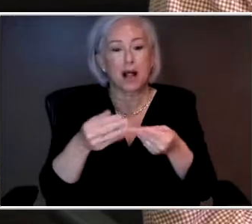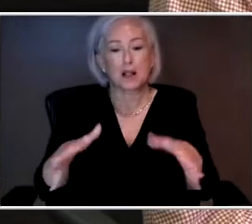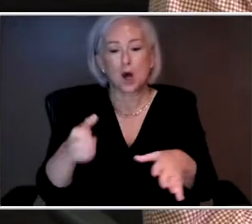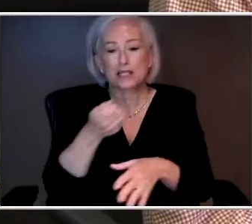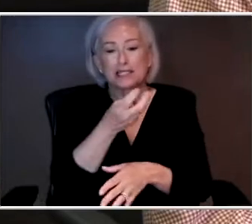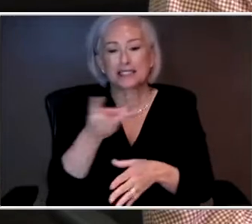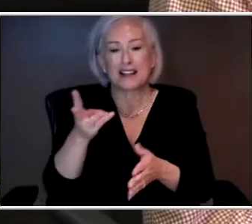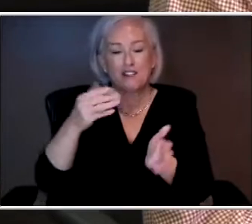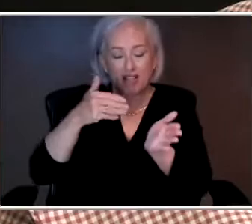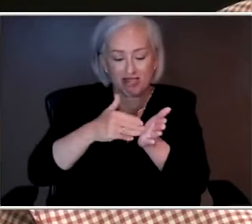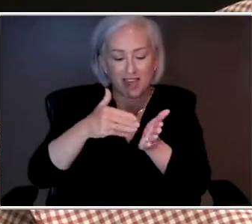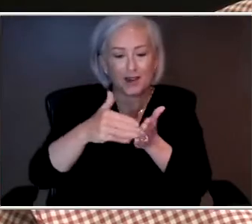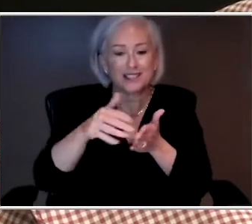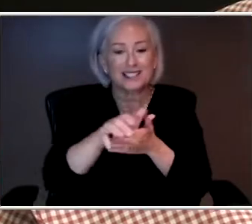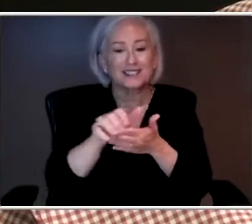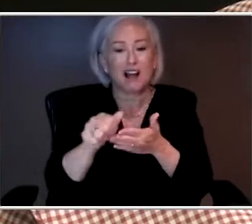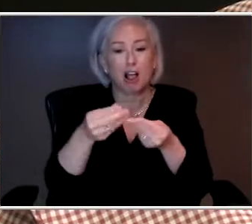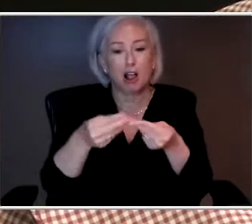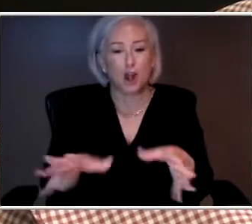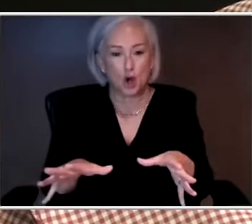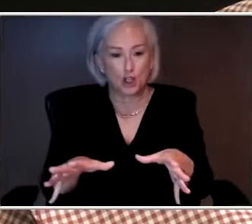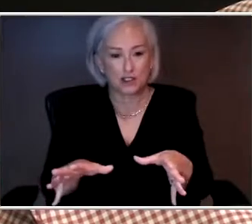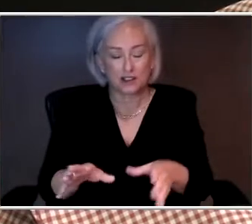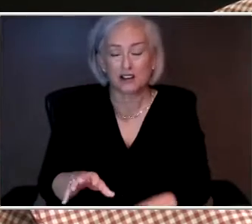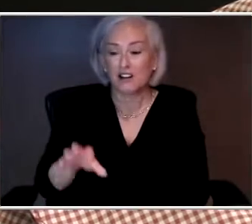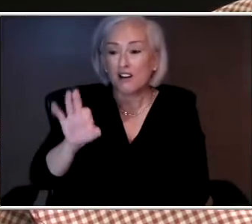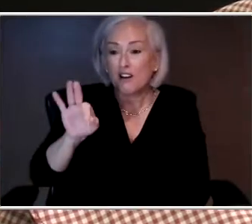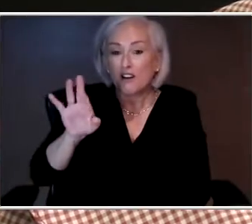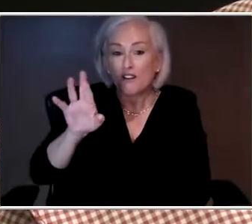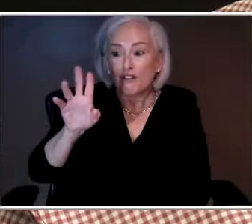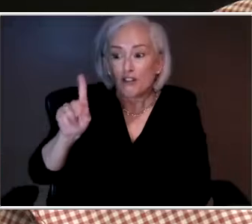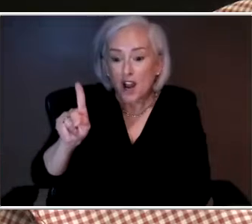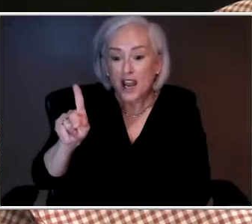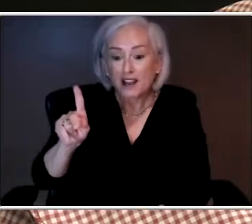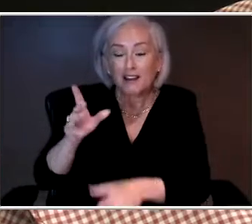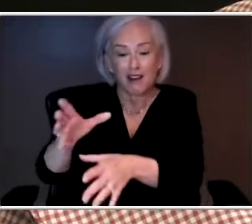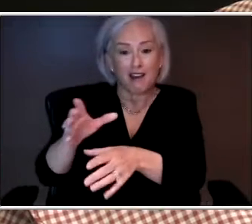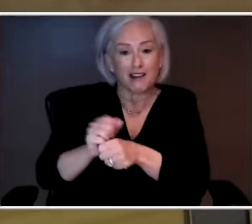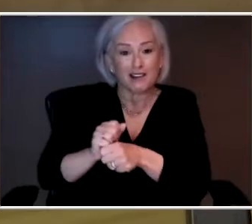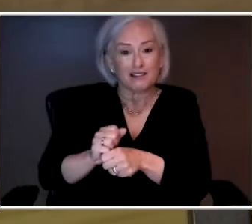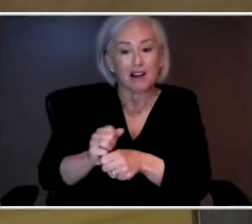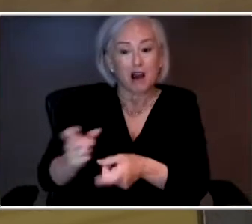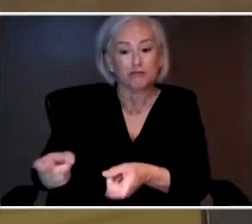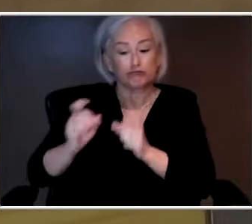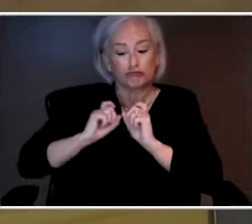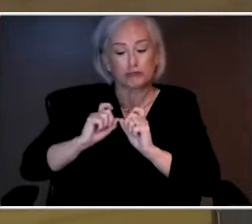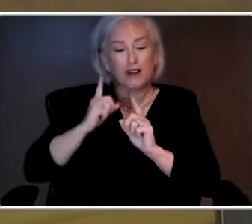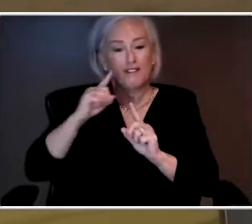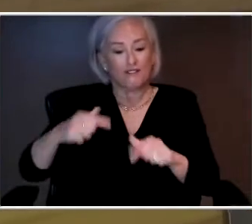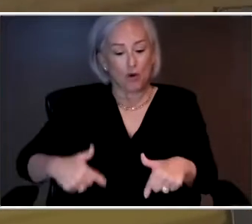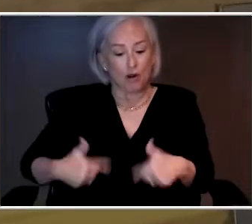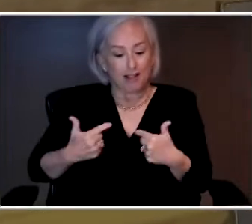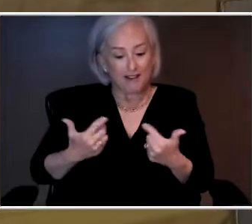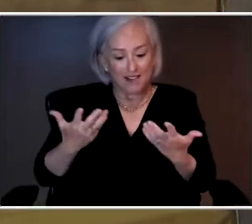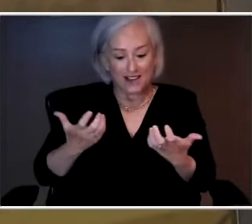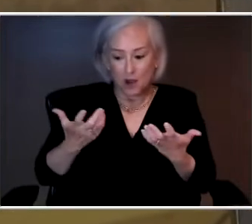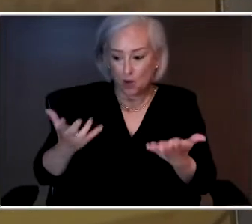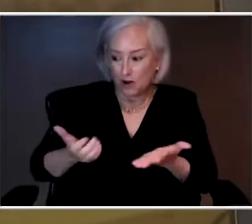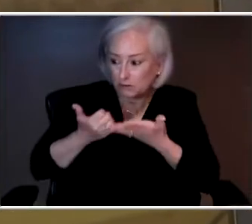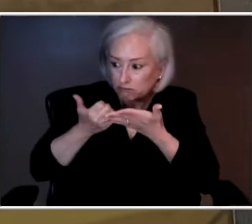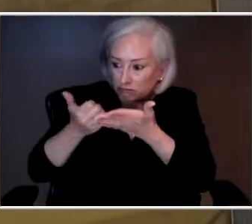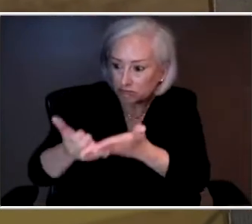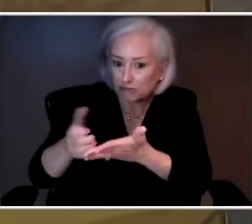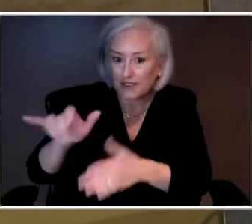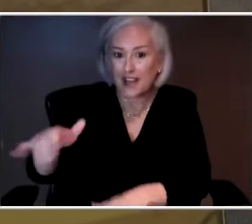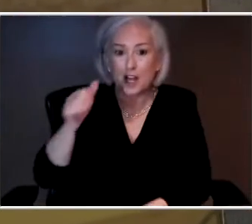given him the gift of life. Now Frank wanted to do something special for this little girl. I was probably shocked. I'm like,